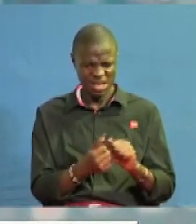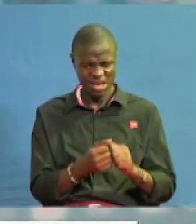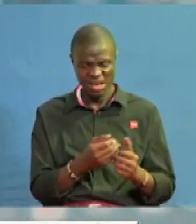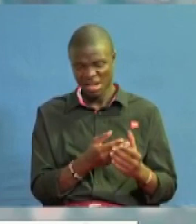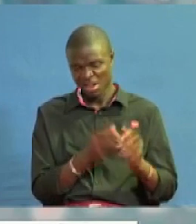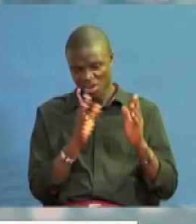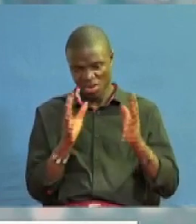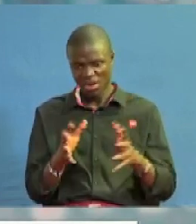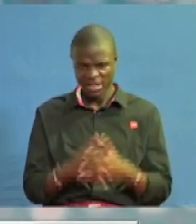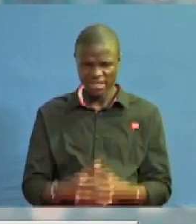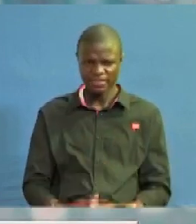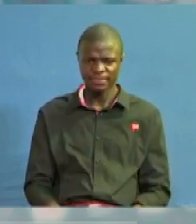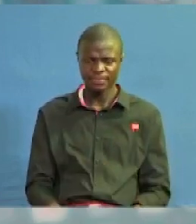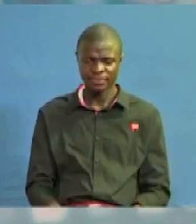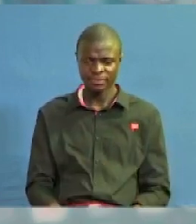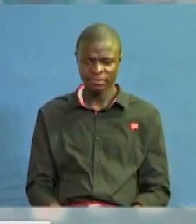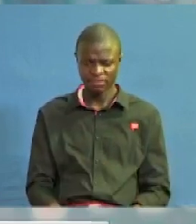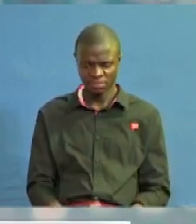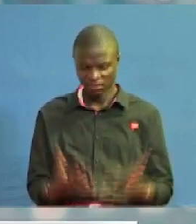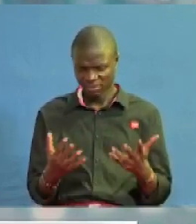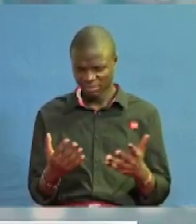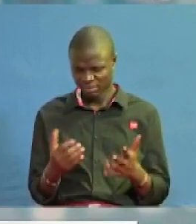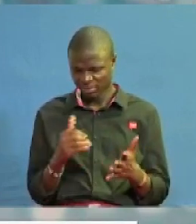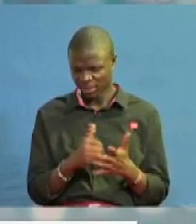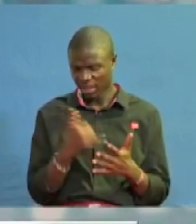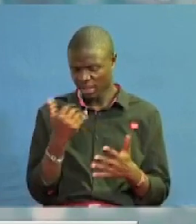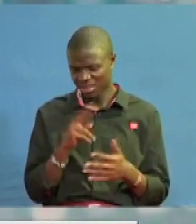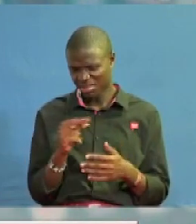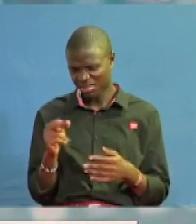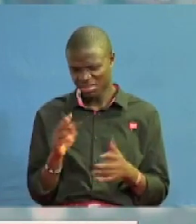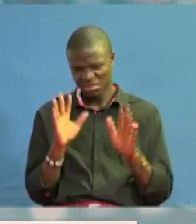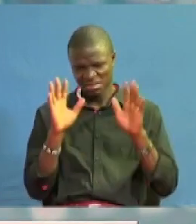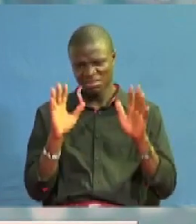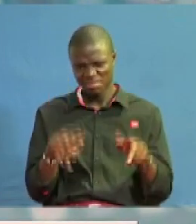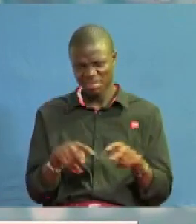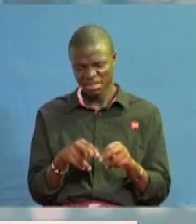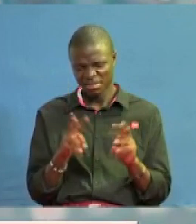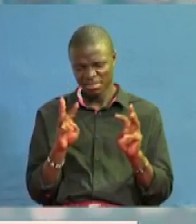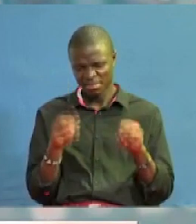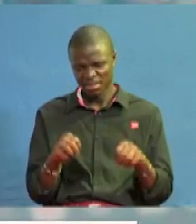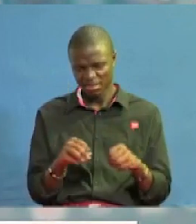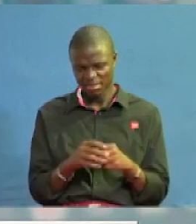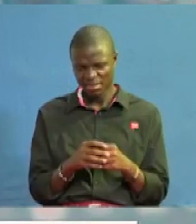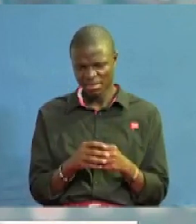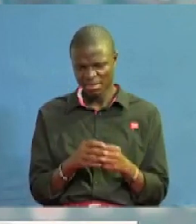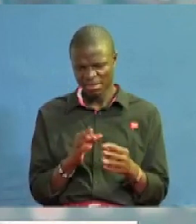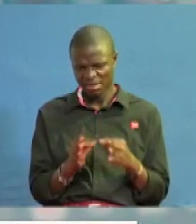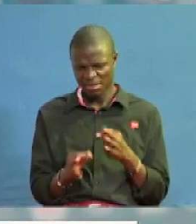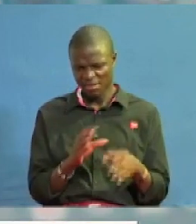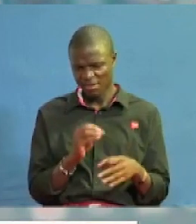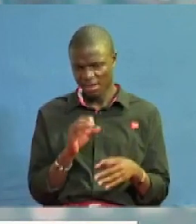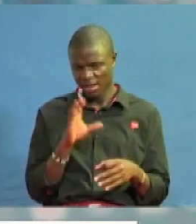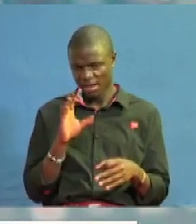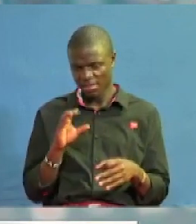dividends. Right? Now, it is not possible for you to get dividends if a company makes